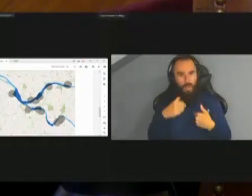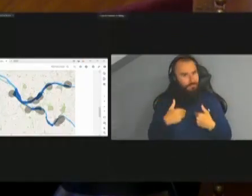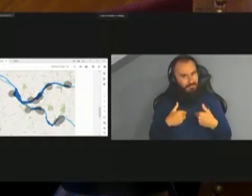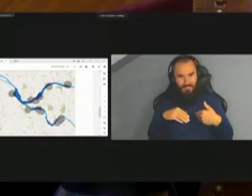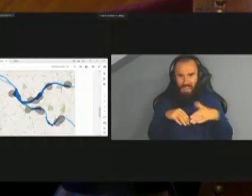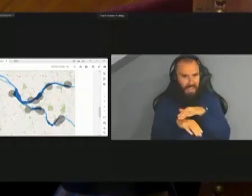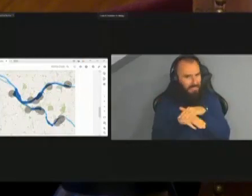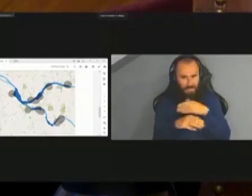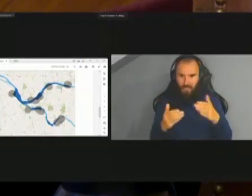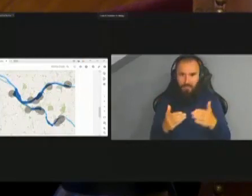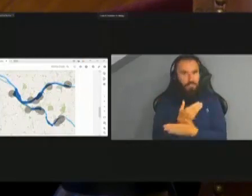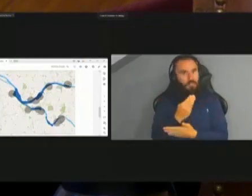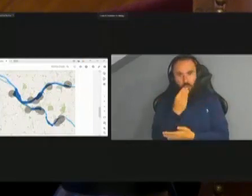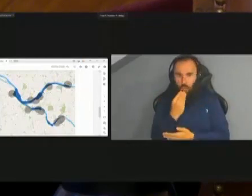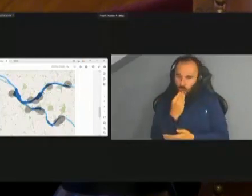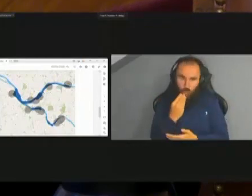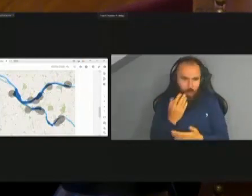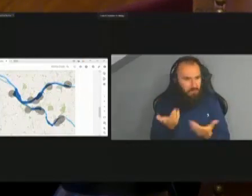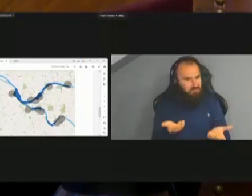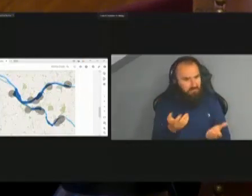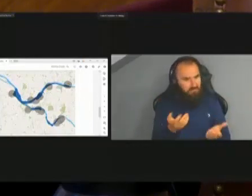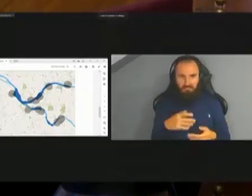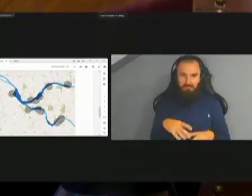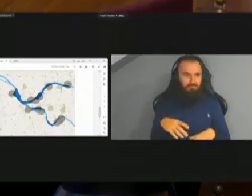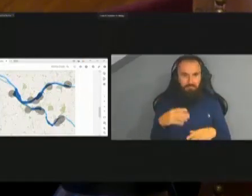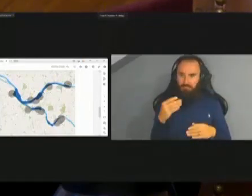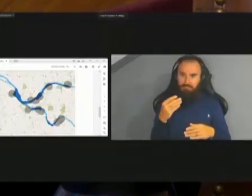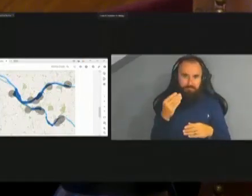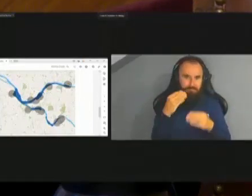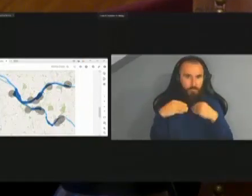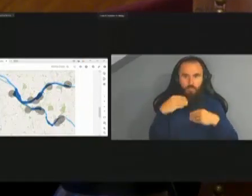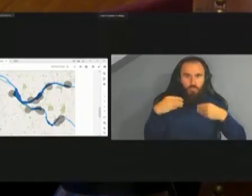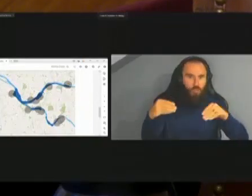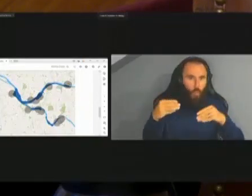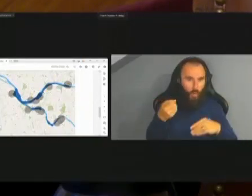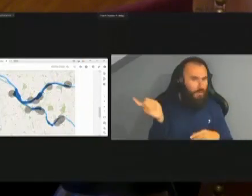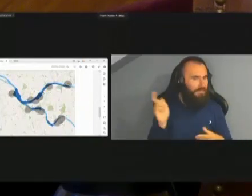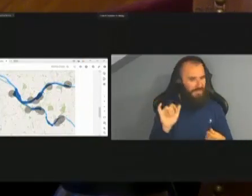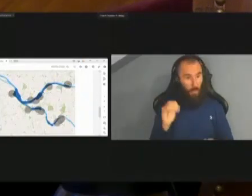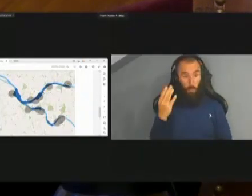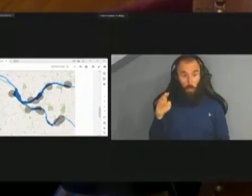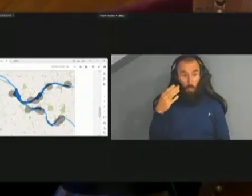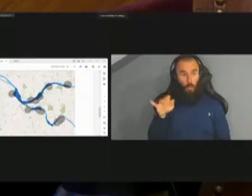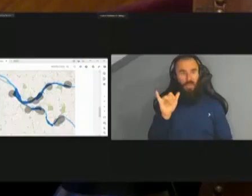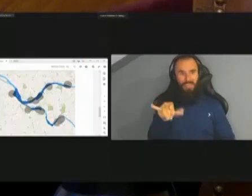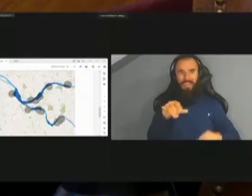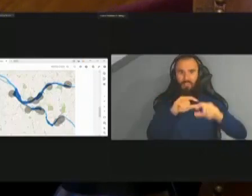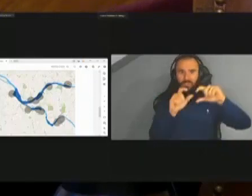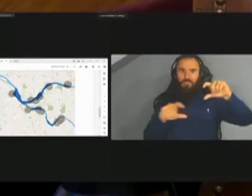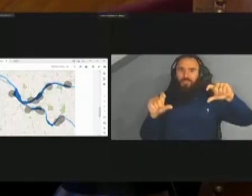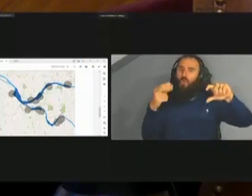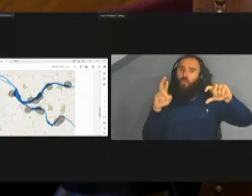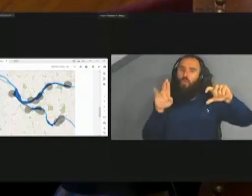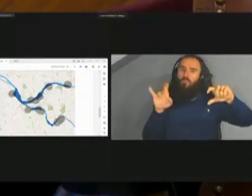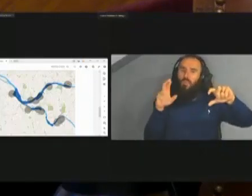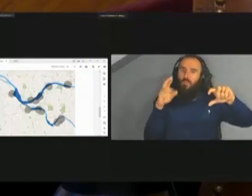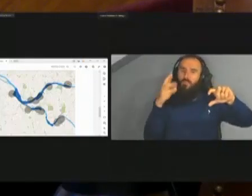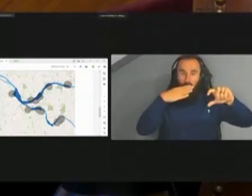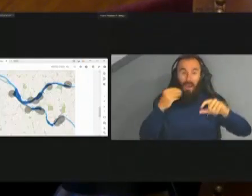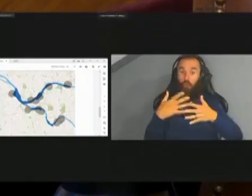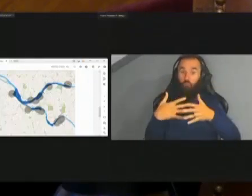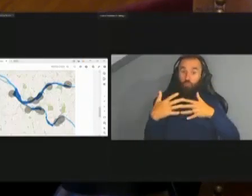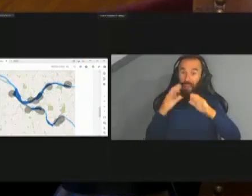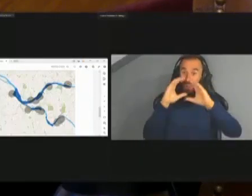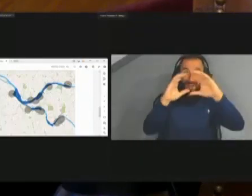food or groceries. So the blue is the Riverfront zoning, and then the gray areas are areas that actually